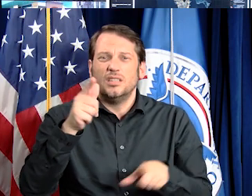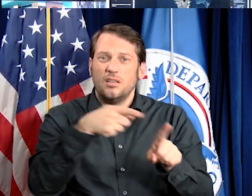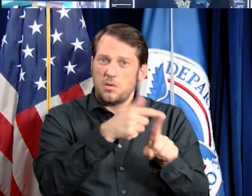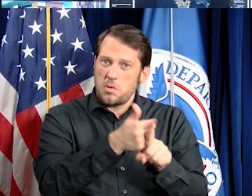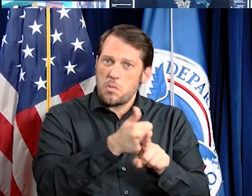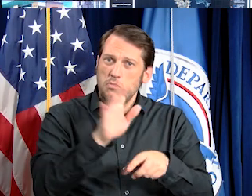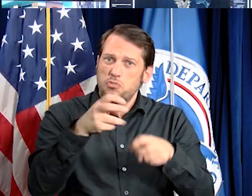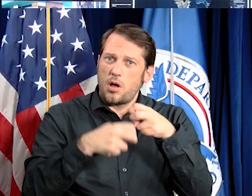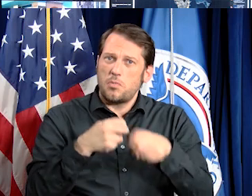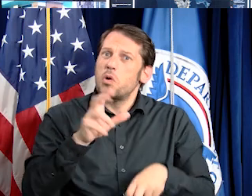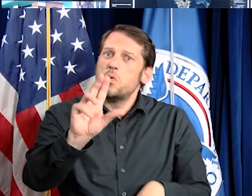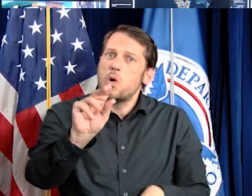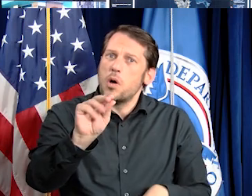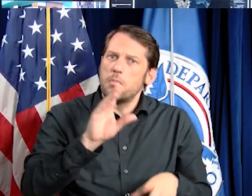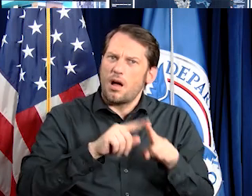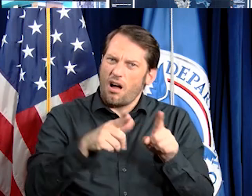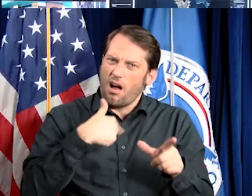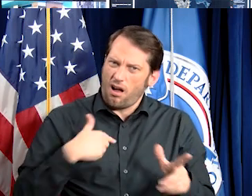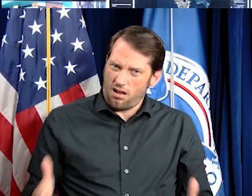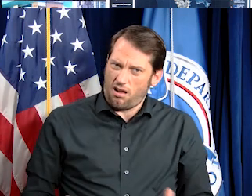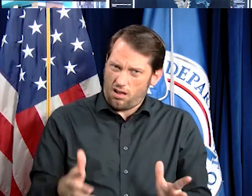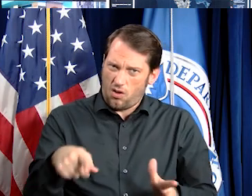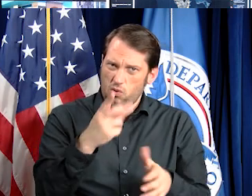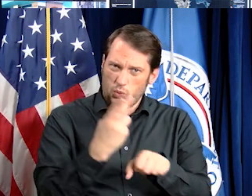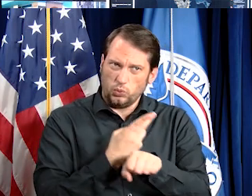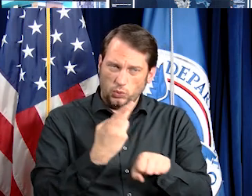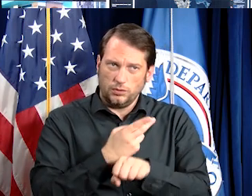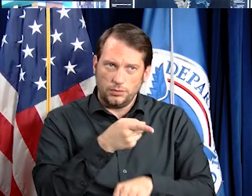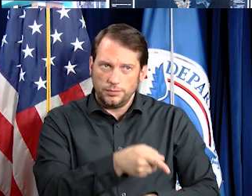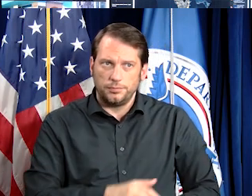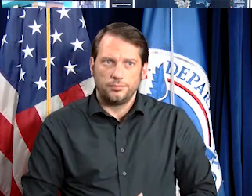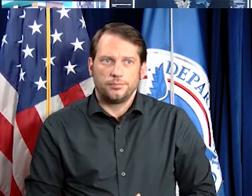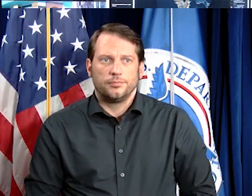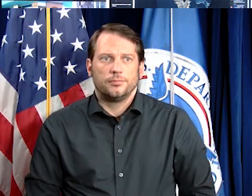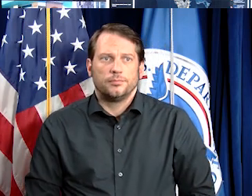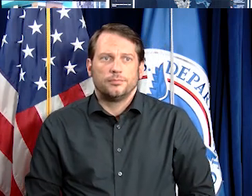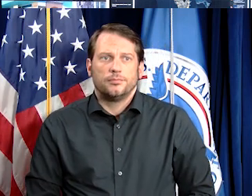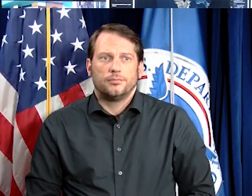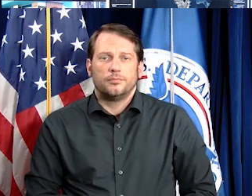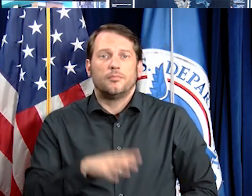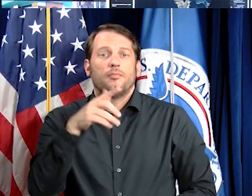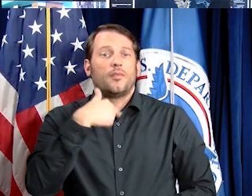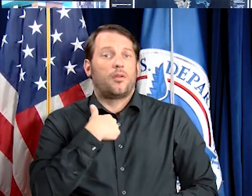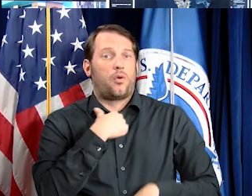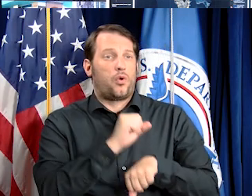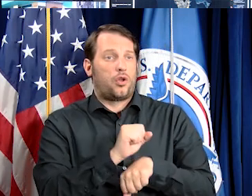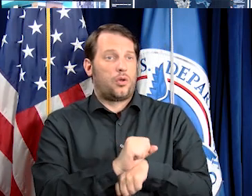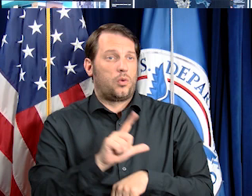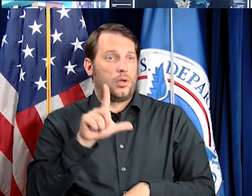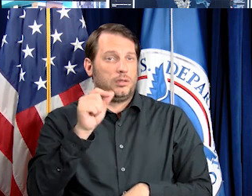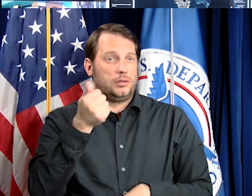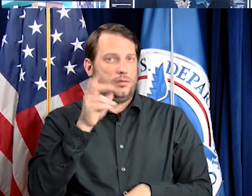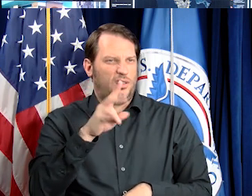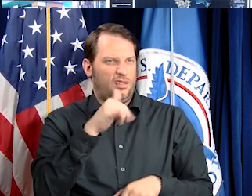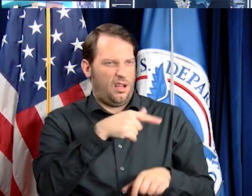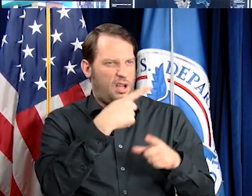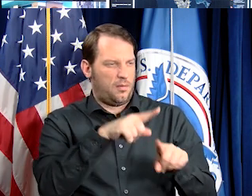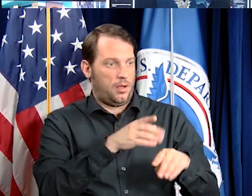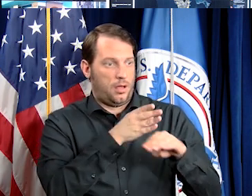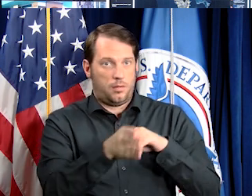And lastly, I just want to mention that the work I had recently done in 2017 started with what happened after Hurricane